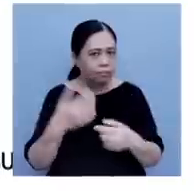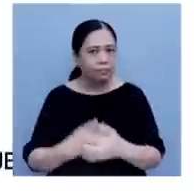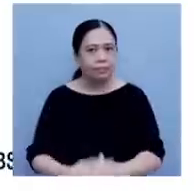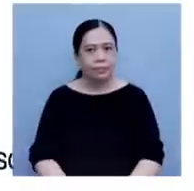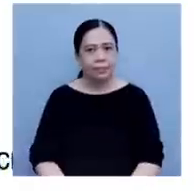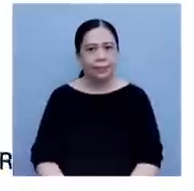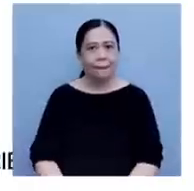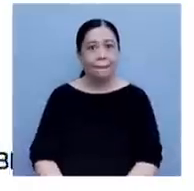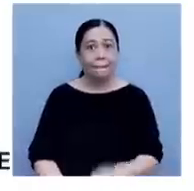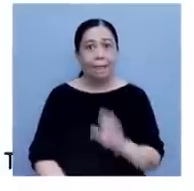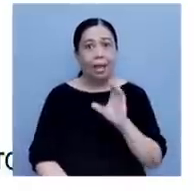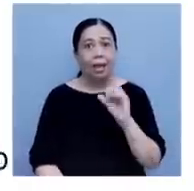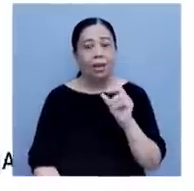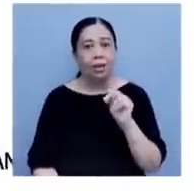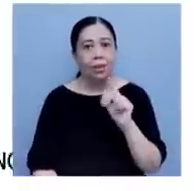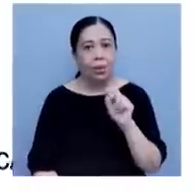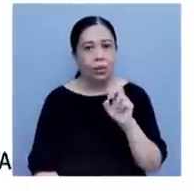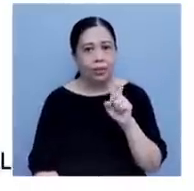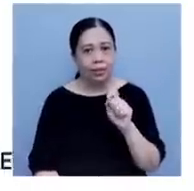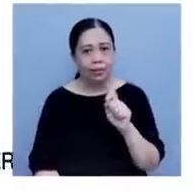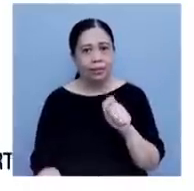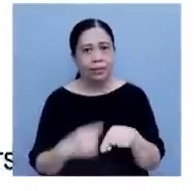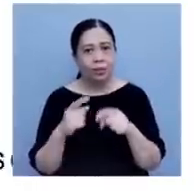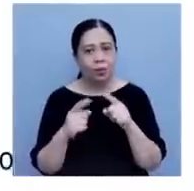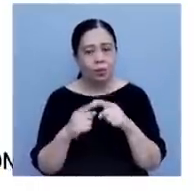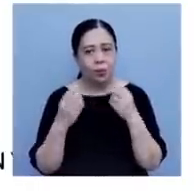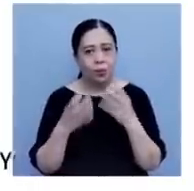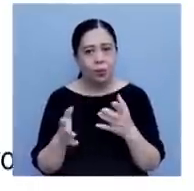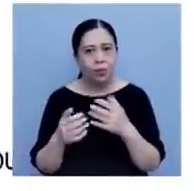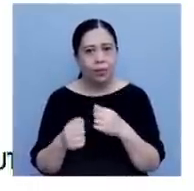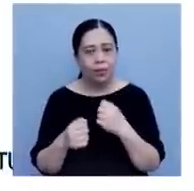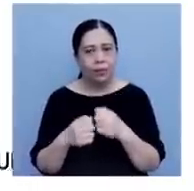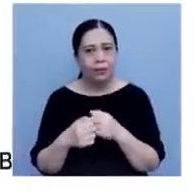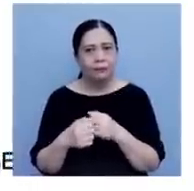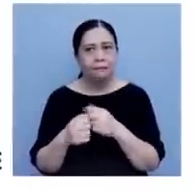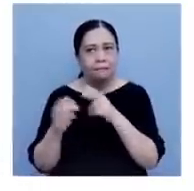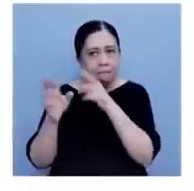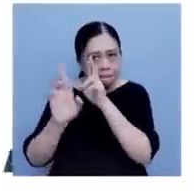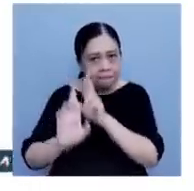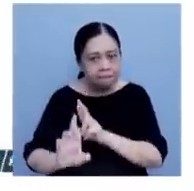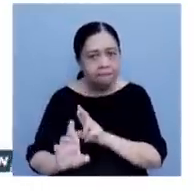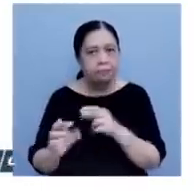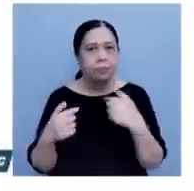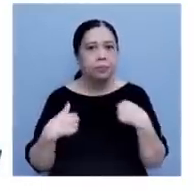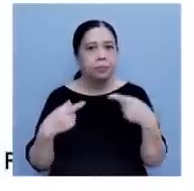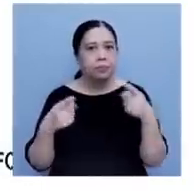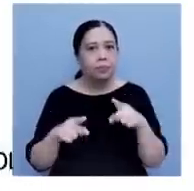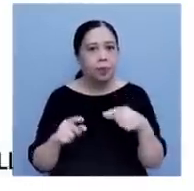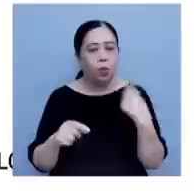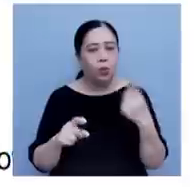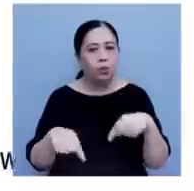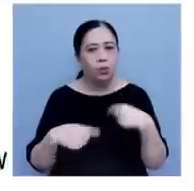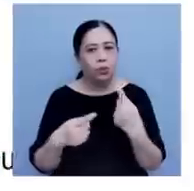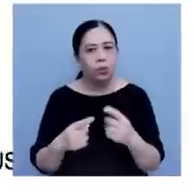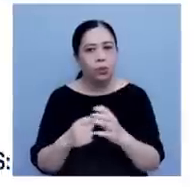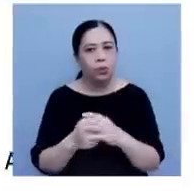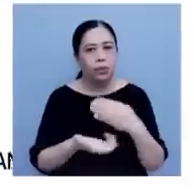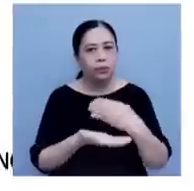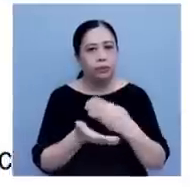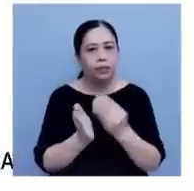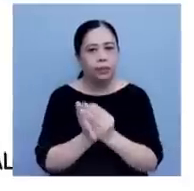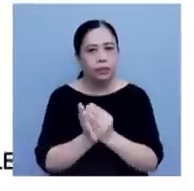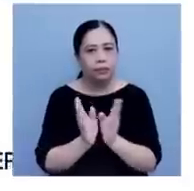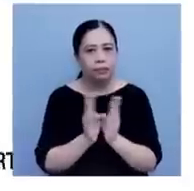for context, when we extended parliamentary courtesy, this happened only during the budget